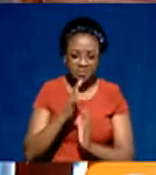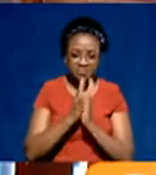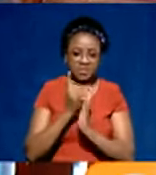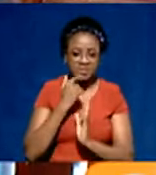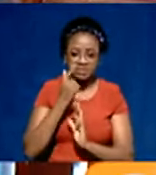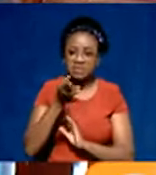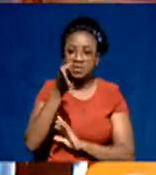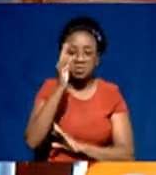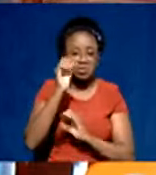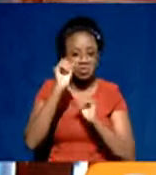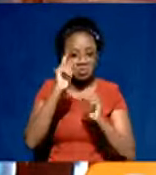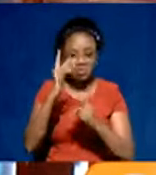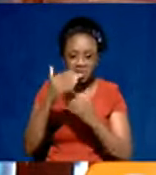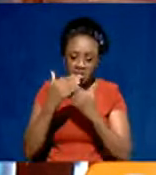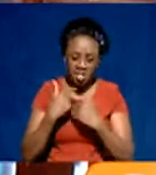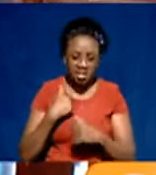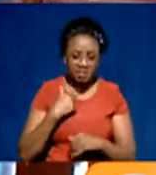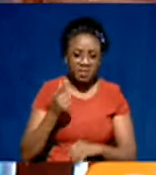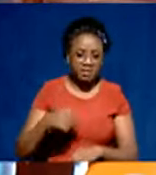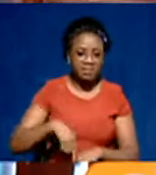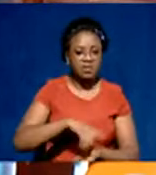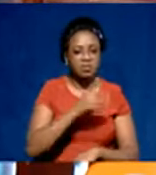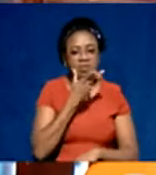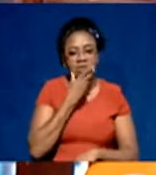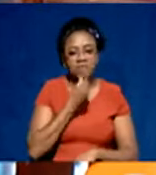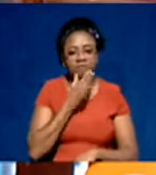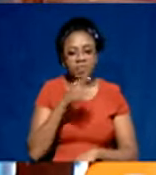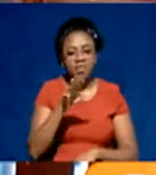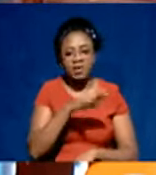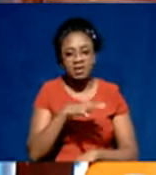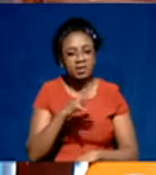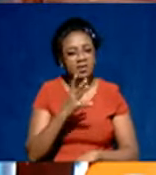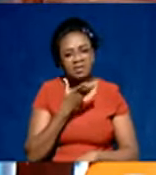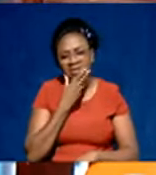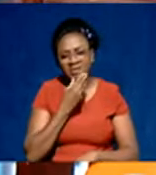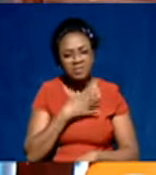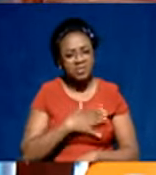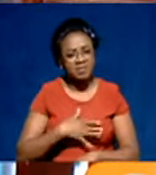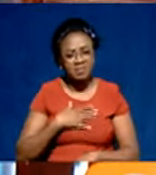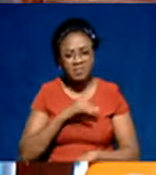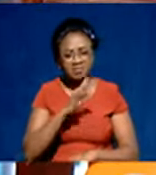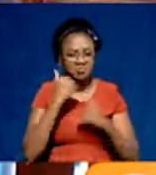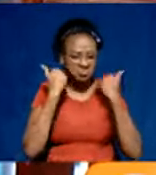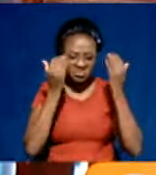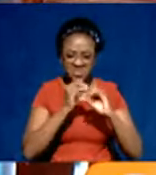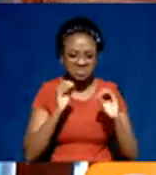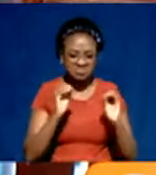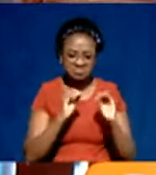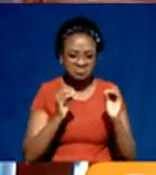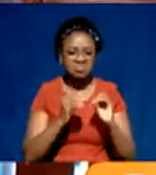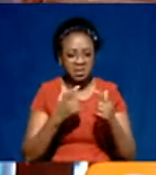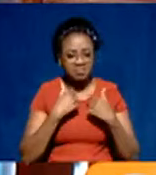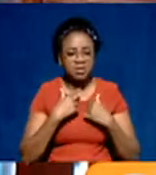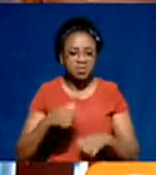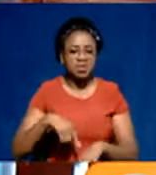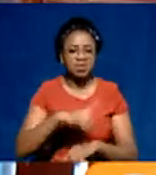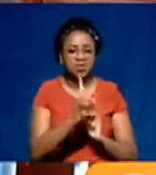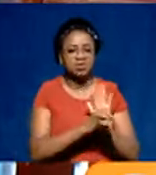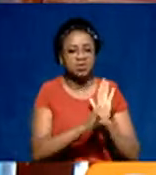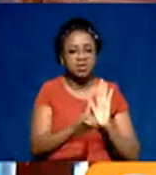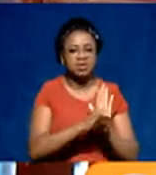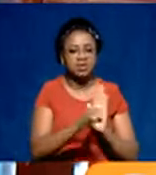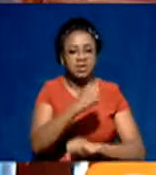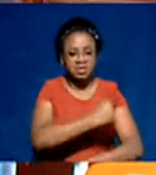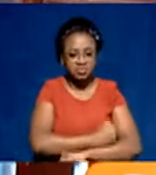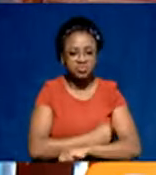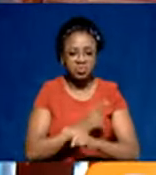God, just help me. I went to my dad straight where he was. I told dad, dad, stop stressing yourself anymore. I'll go to a day school and I'll